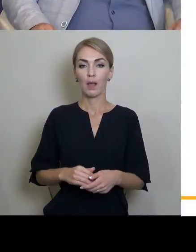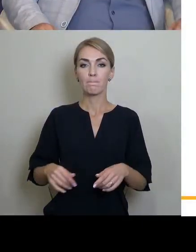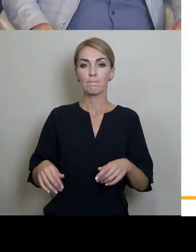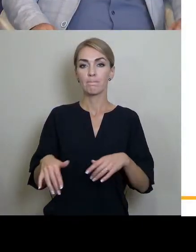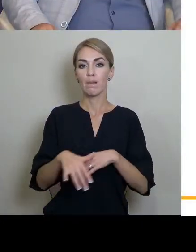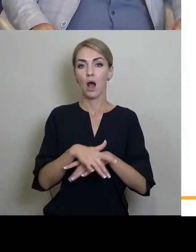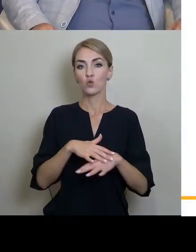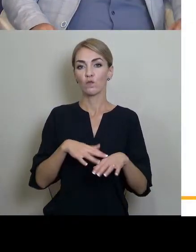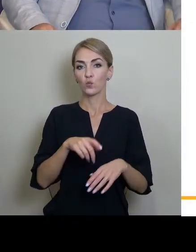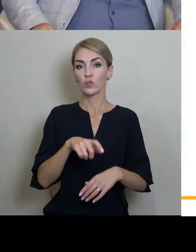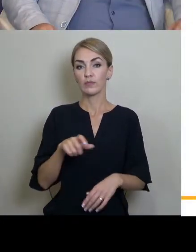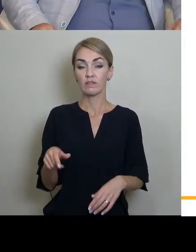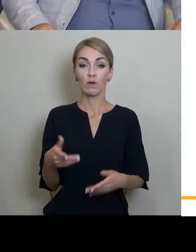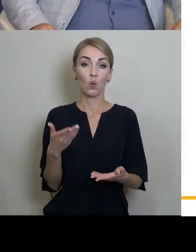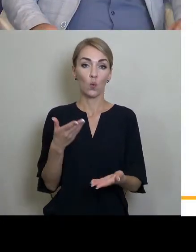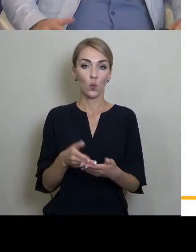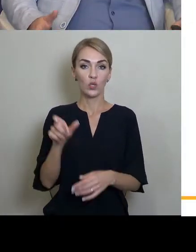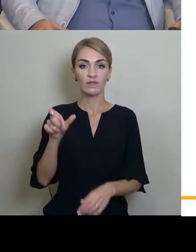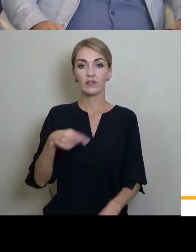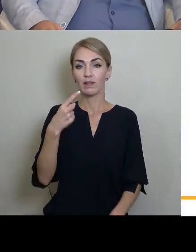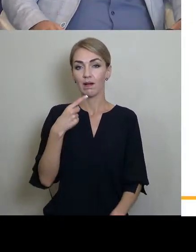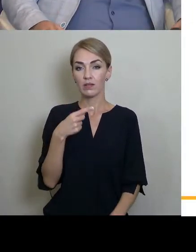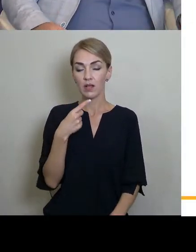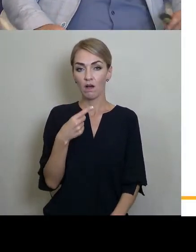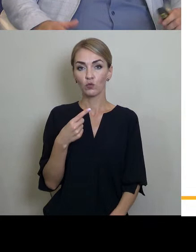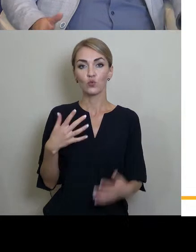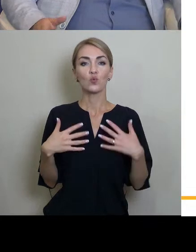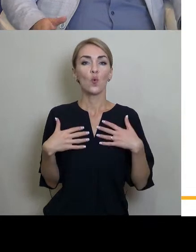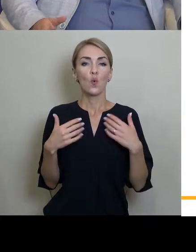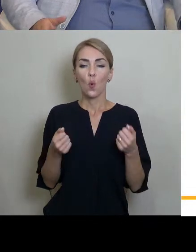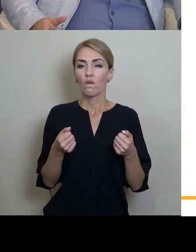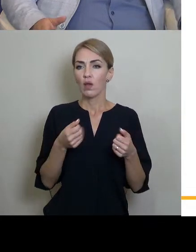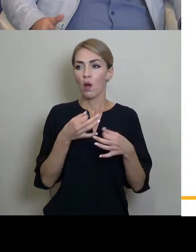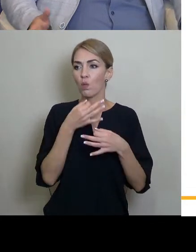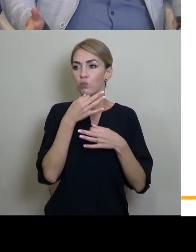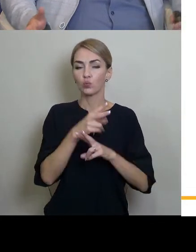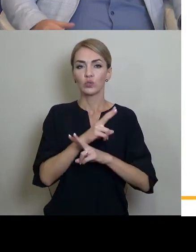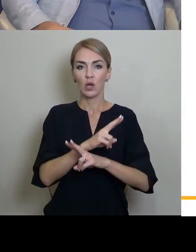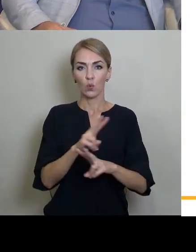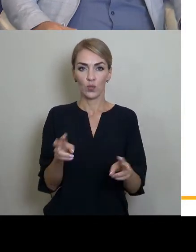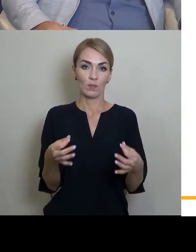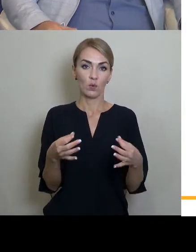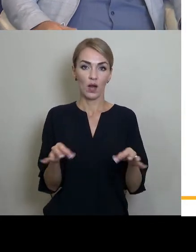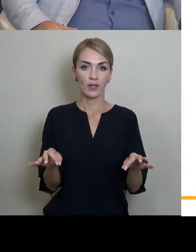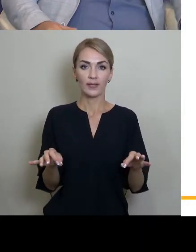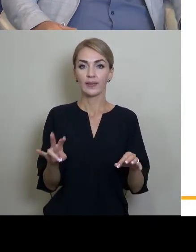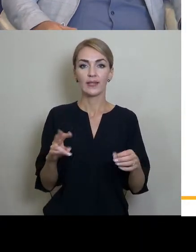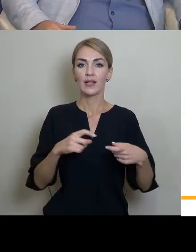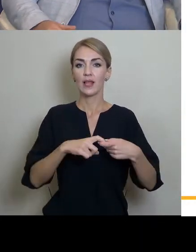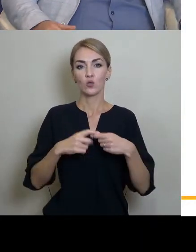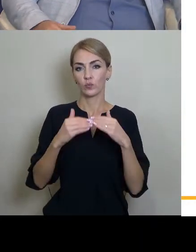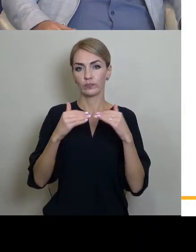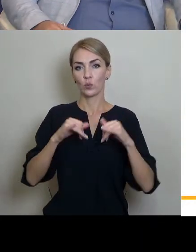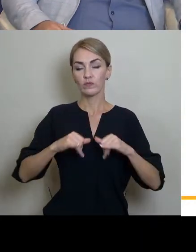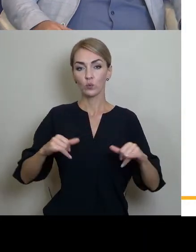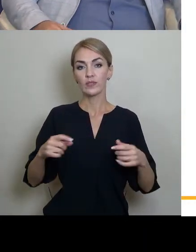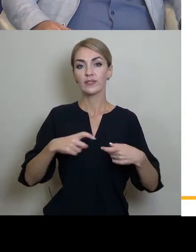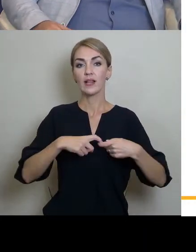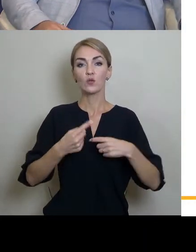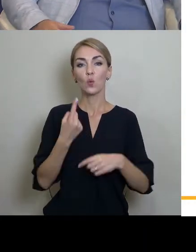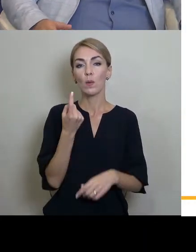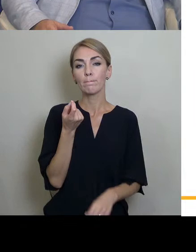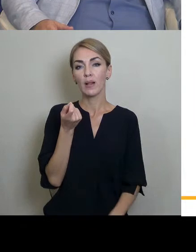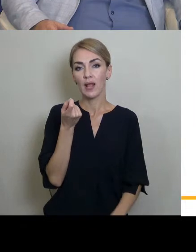public, and in his book he said that the health of any democracy, irrespective of the level